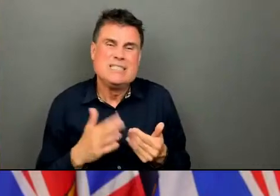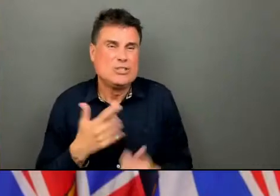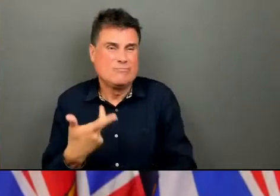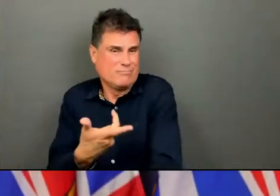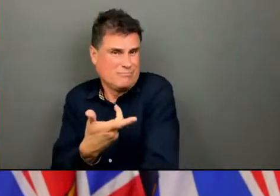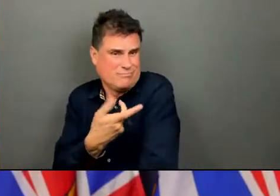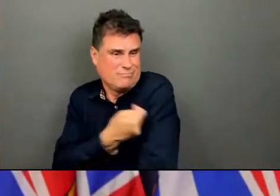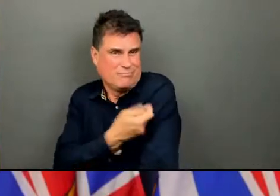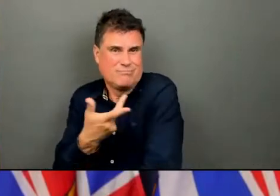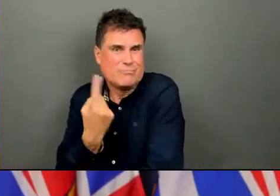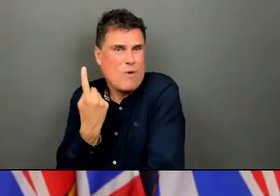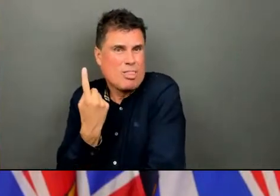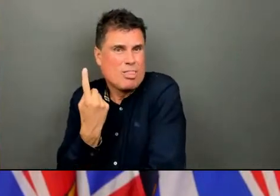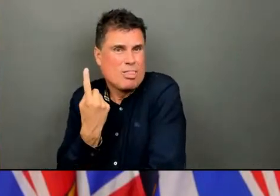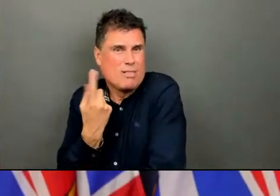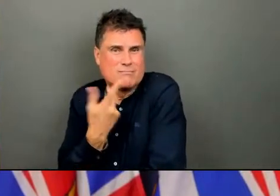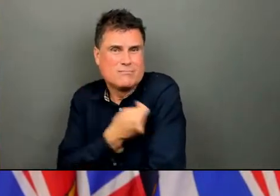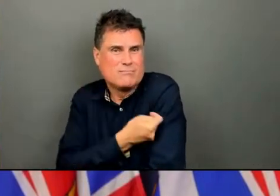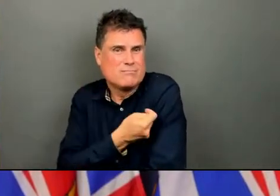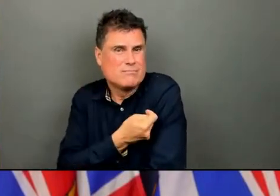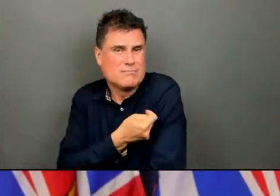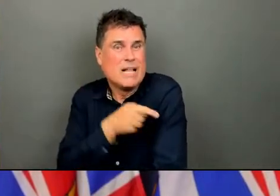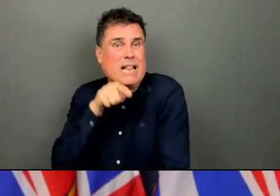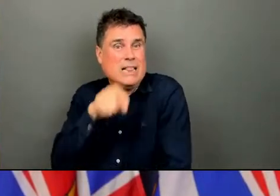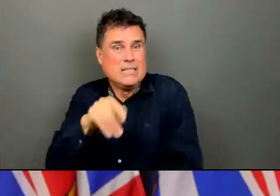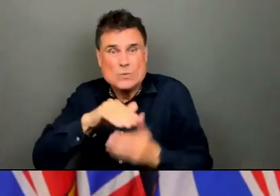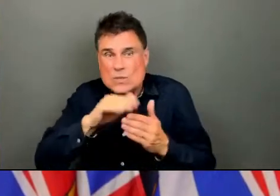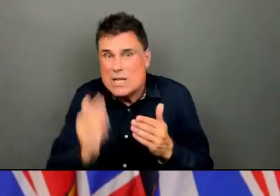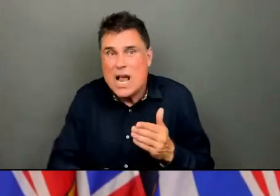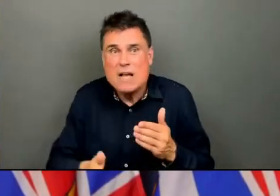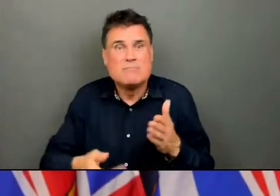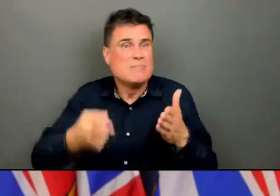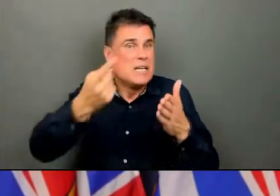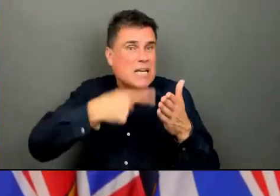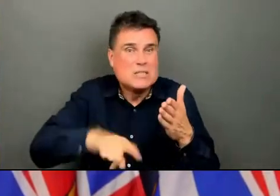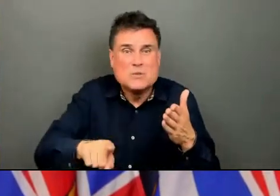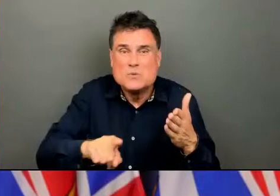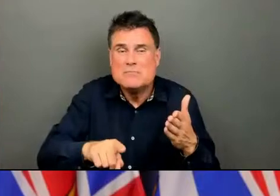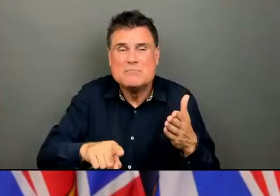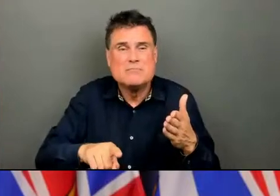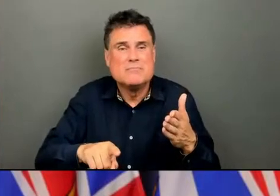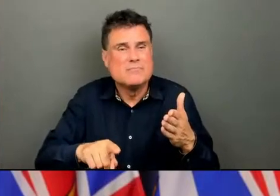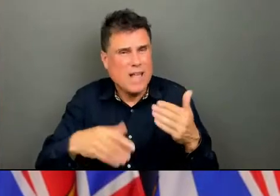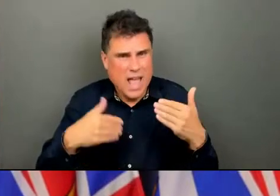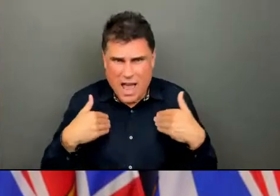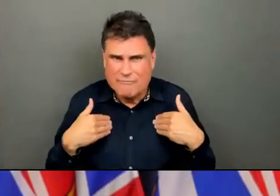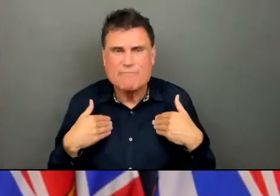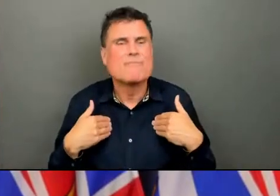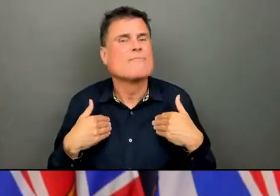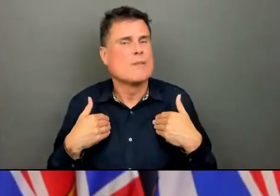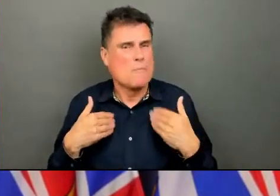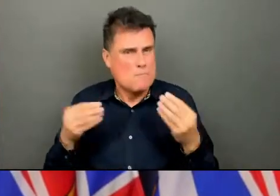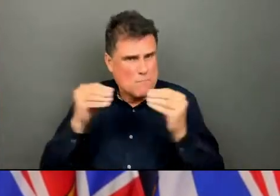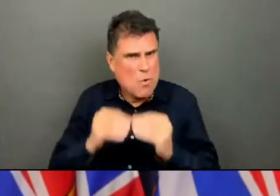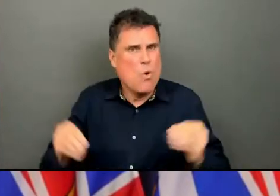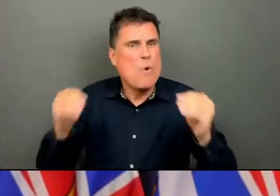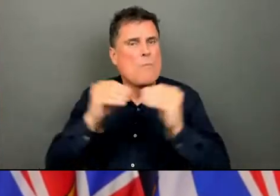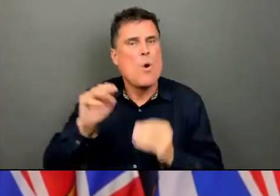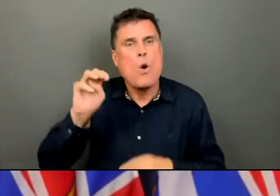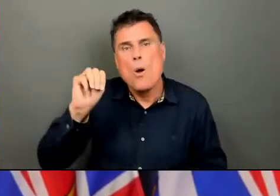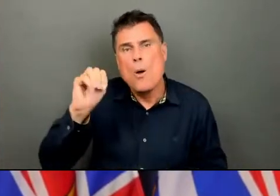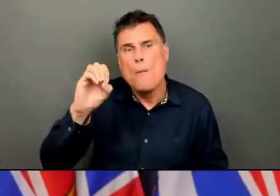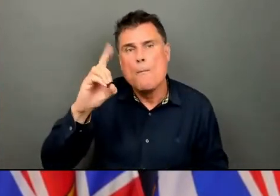right now. There will be through this weekend, through next week. There is, as we mentioned, more Moderna vaccine being made available,